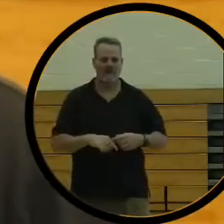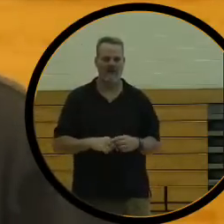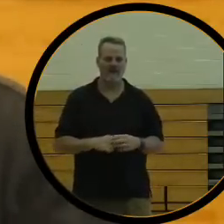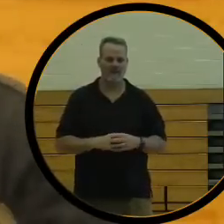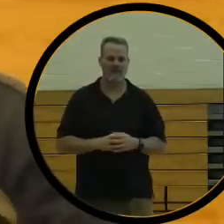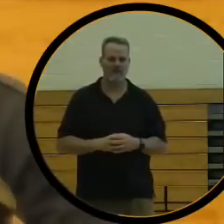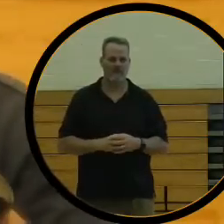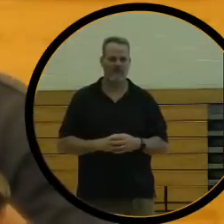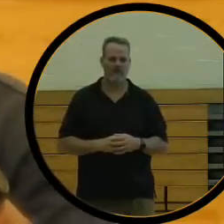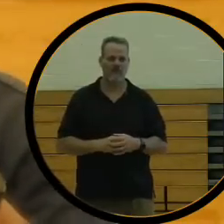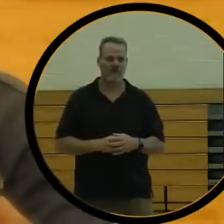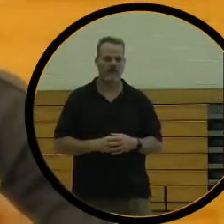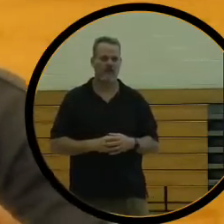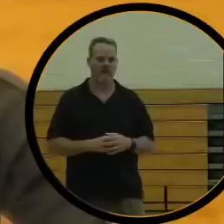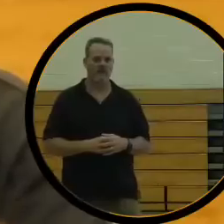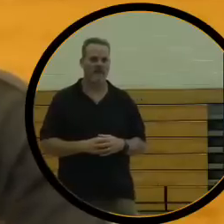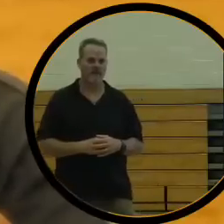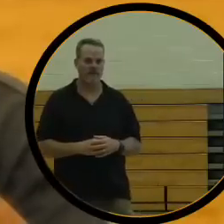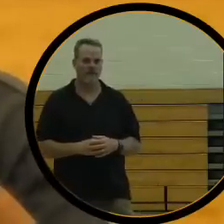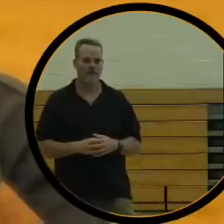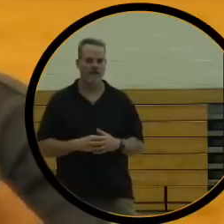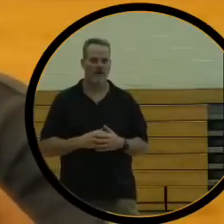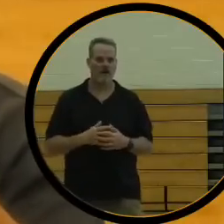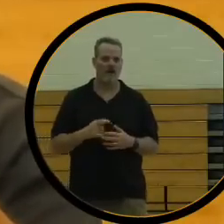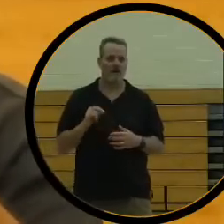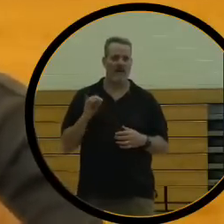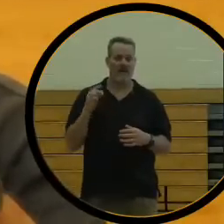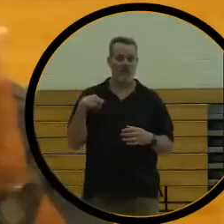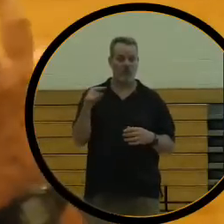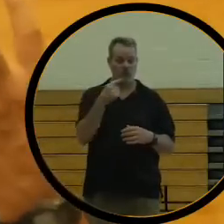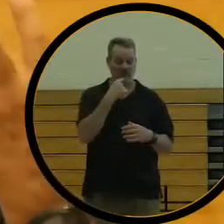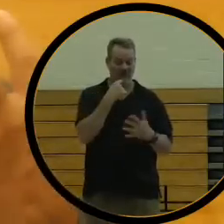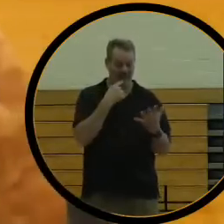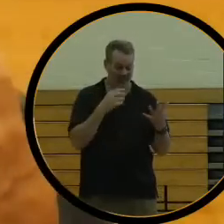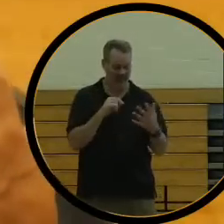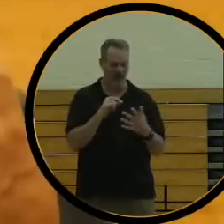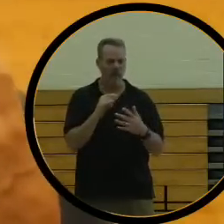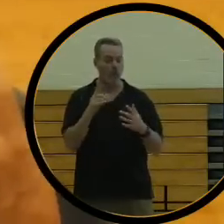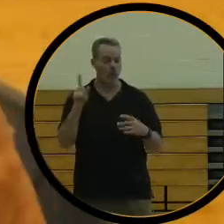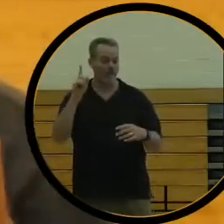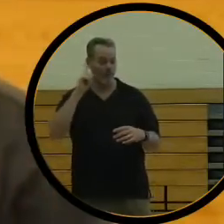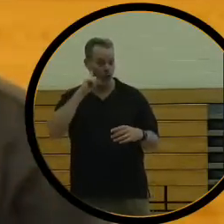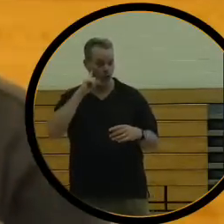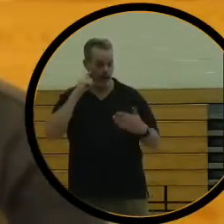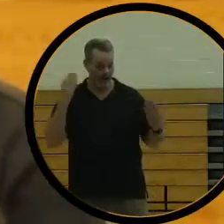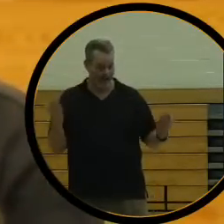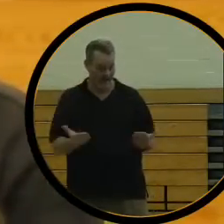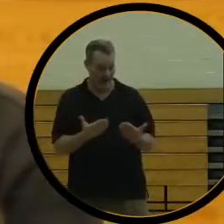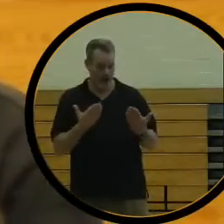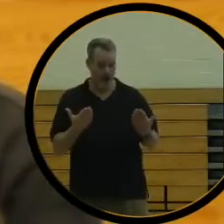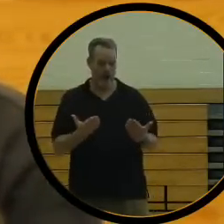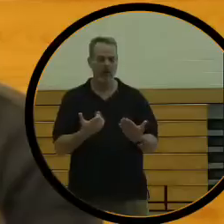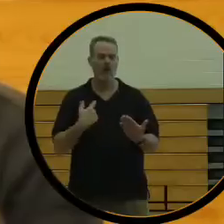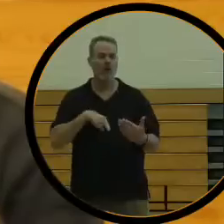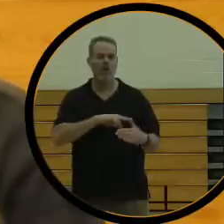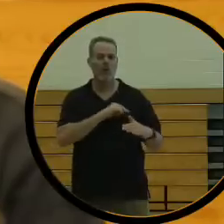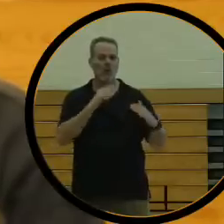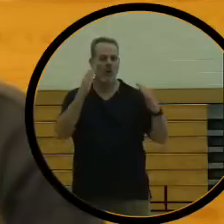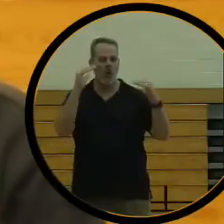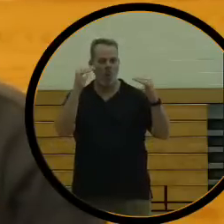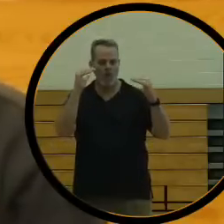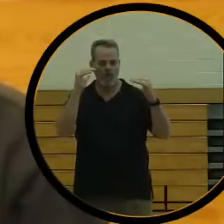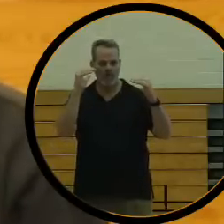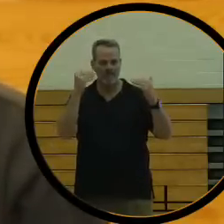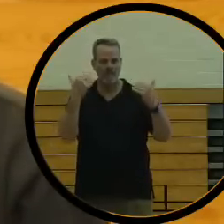So with what you're saying and what you've heard here today is we hope to have